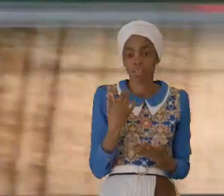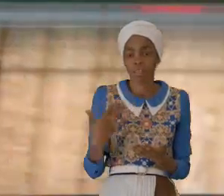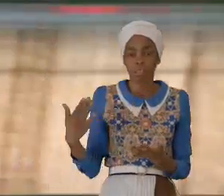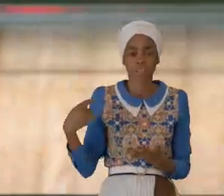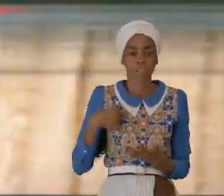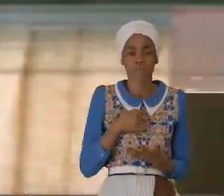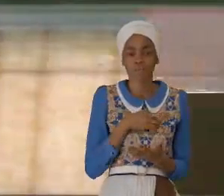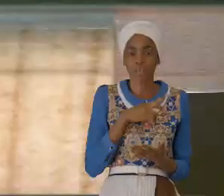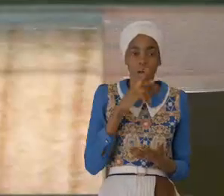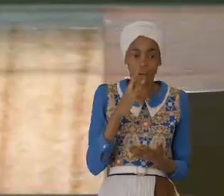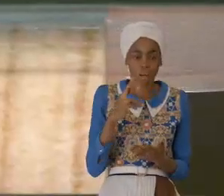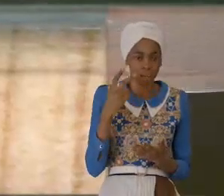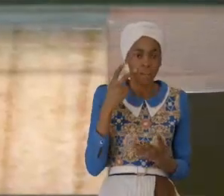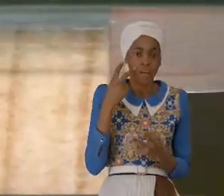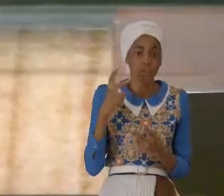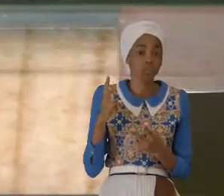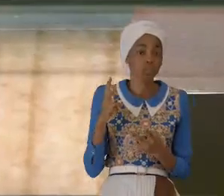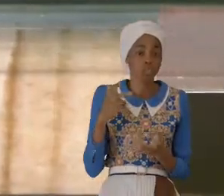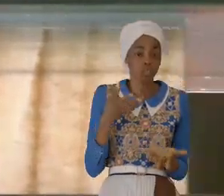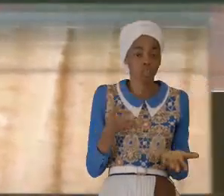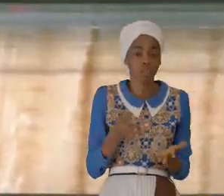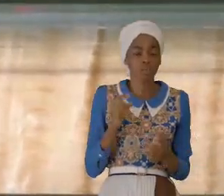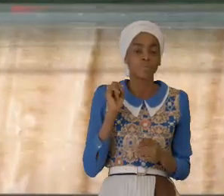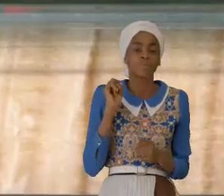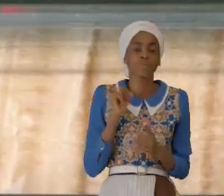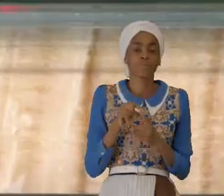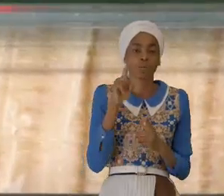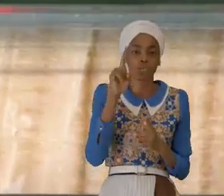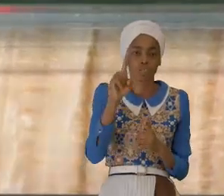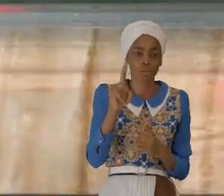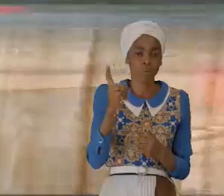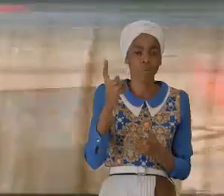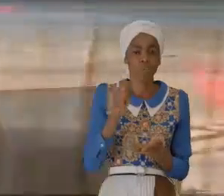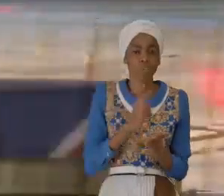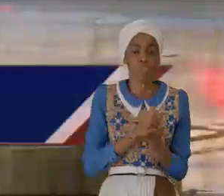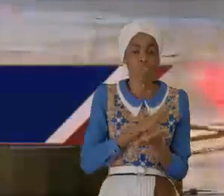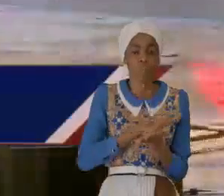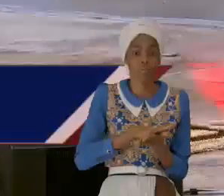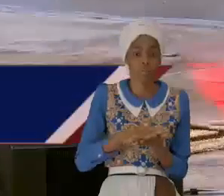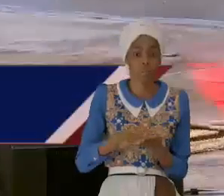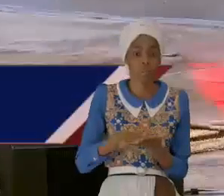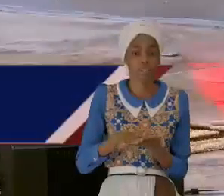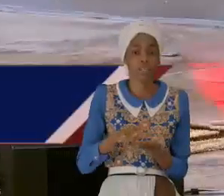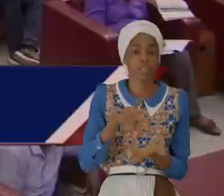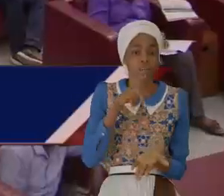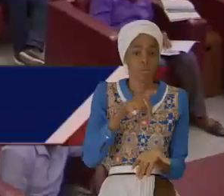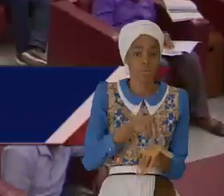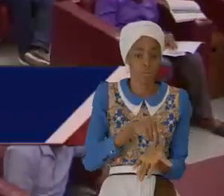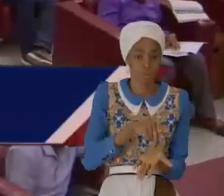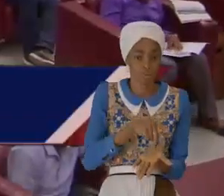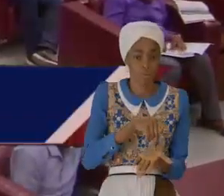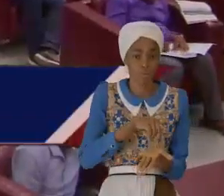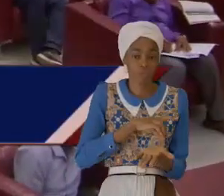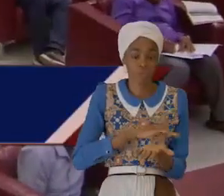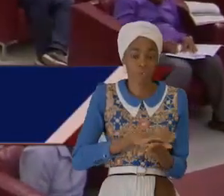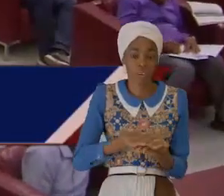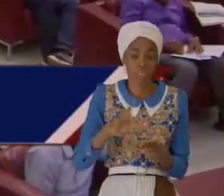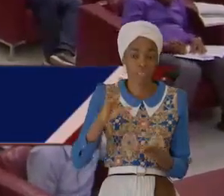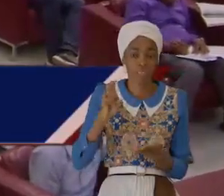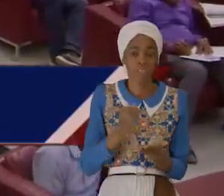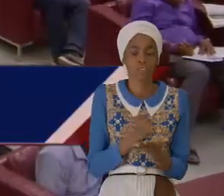in the study today. Number one, the divinely purified truth without